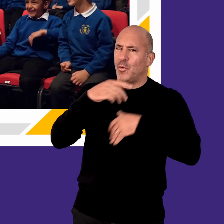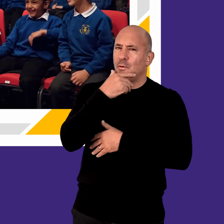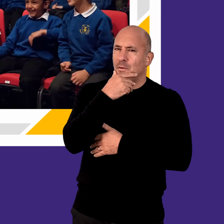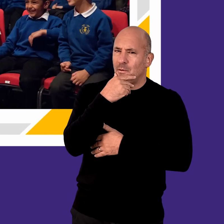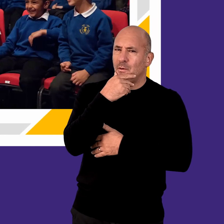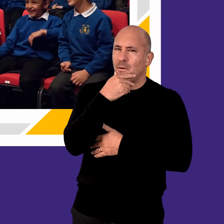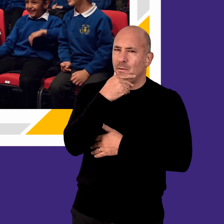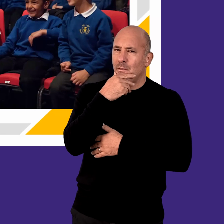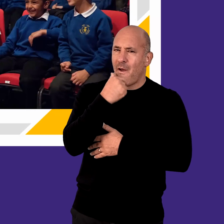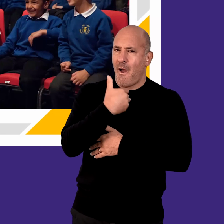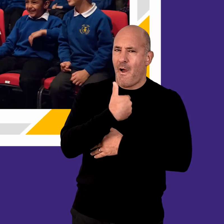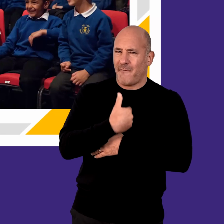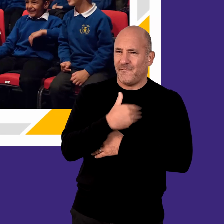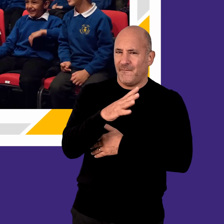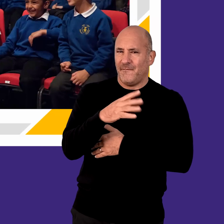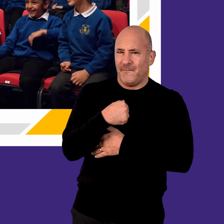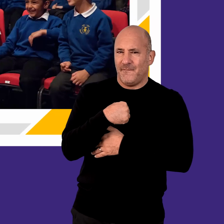Interesting one. I mean,